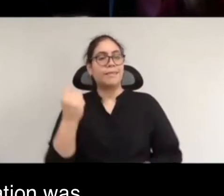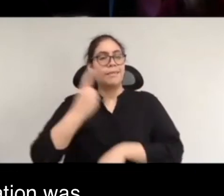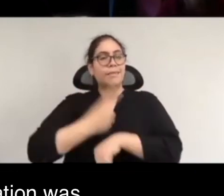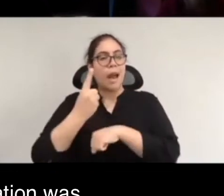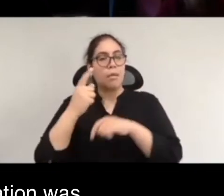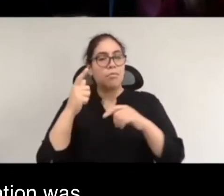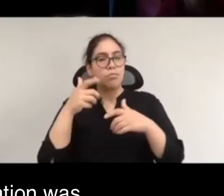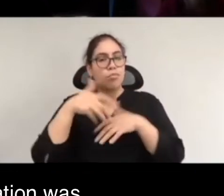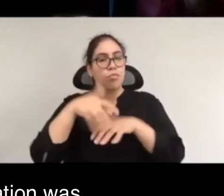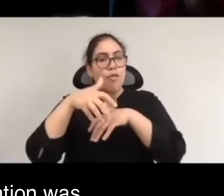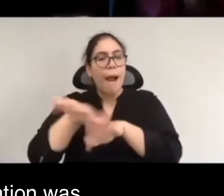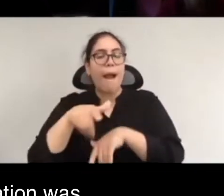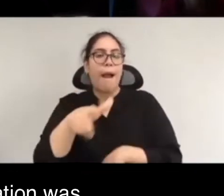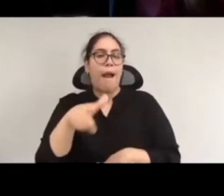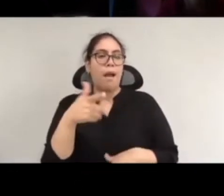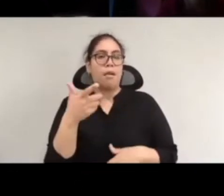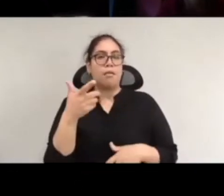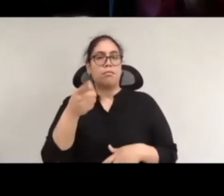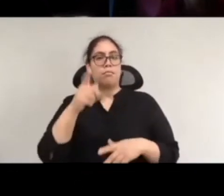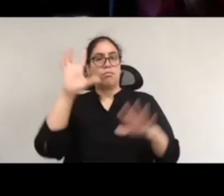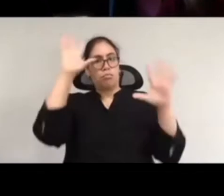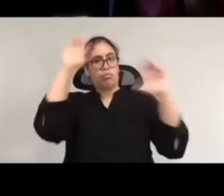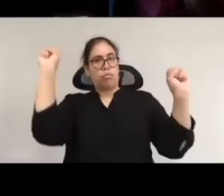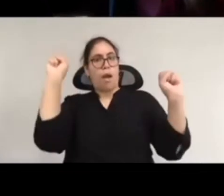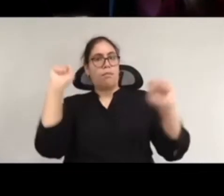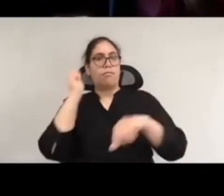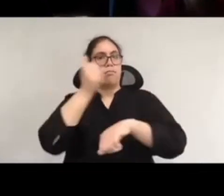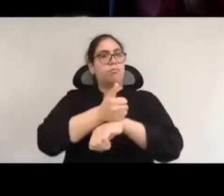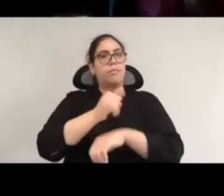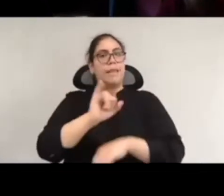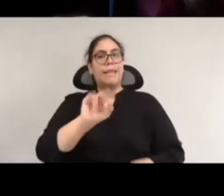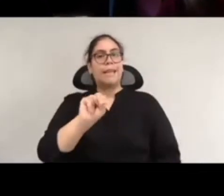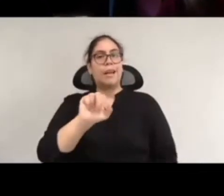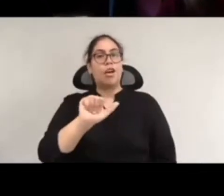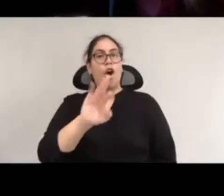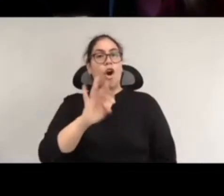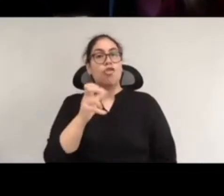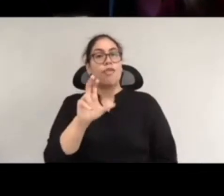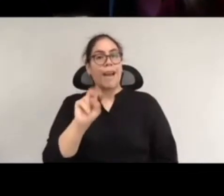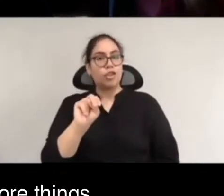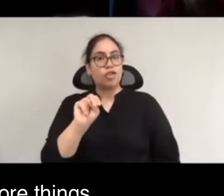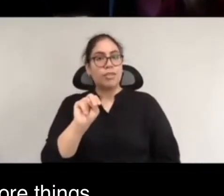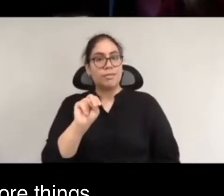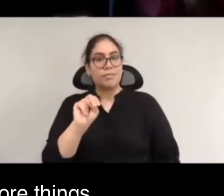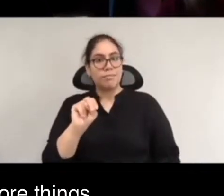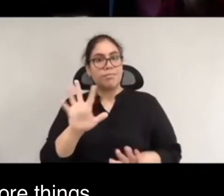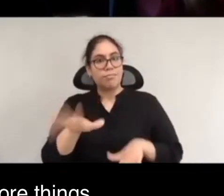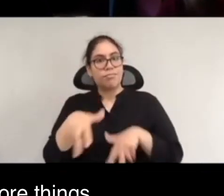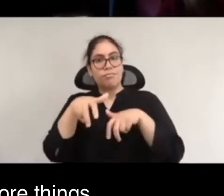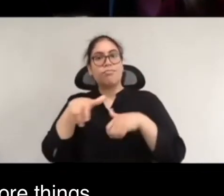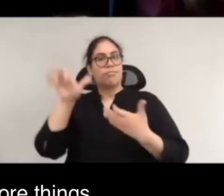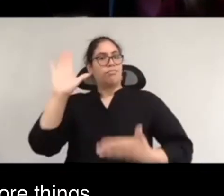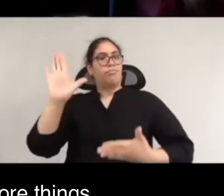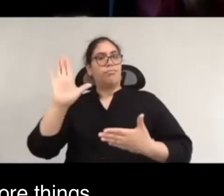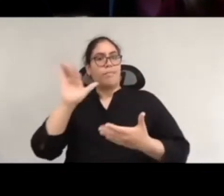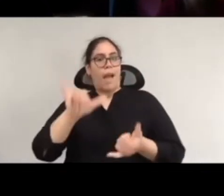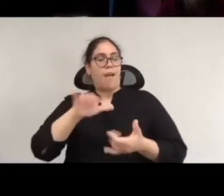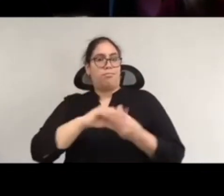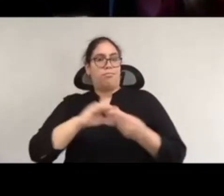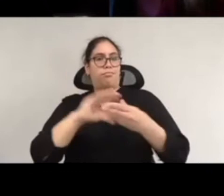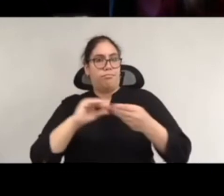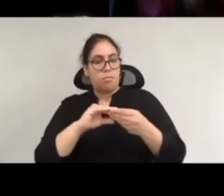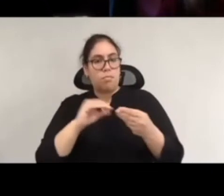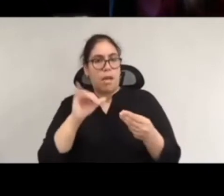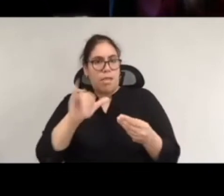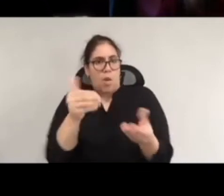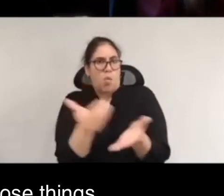audio described on NBC. Mm-hmm. This was all really amazing progress. Some have been done before. There'll be more things that are going to be done. I imagine